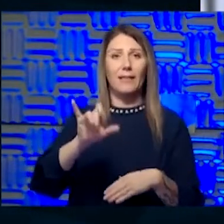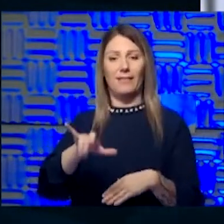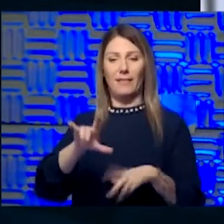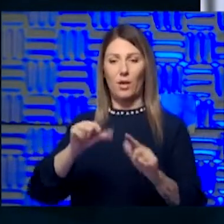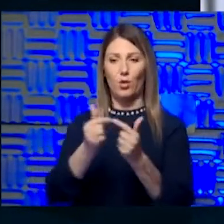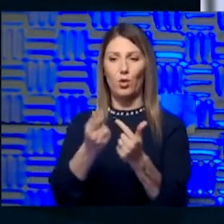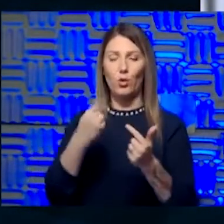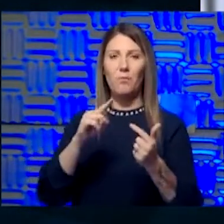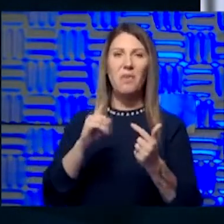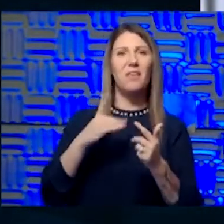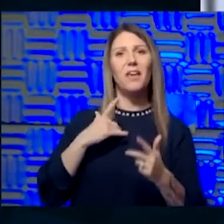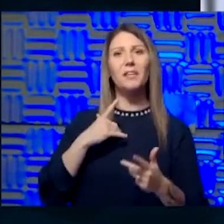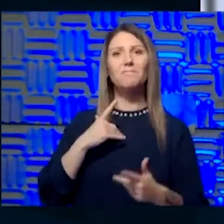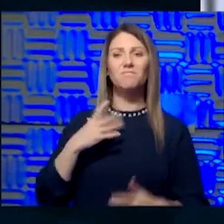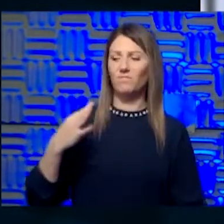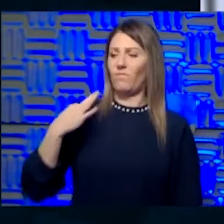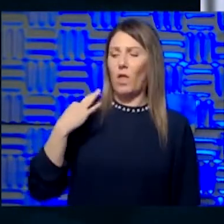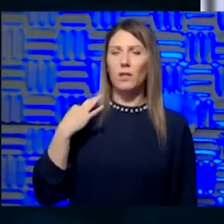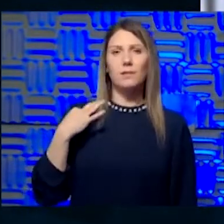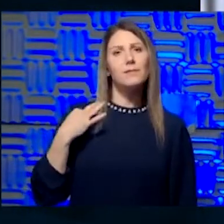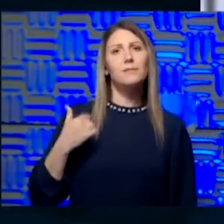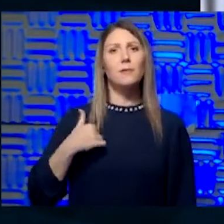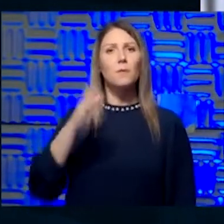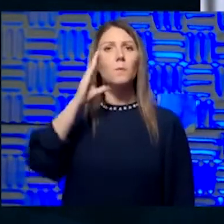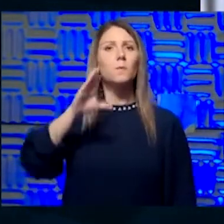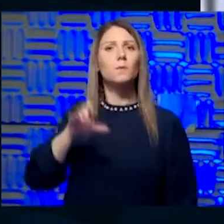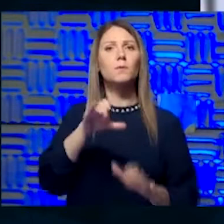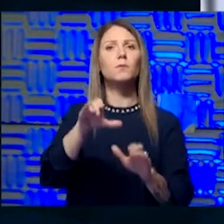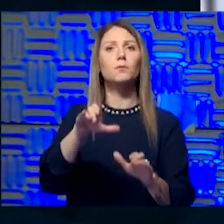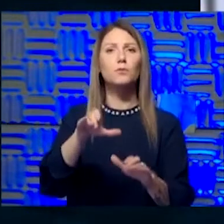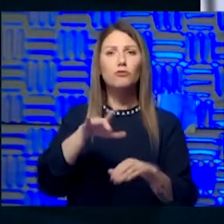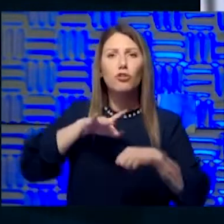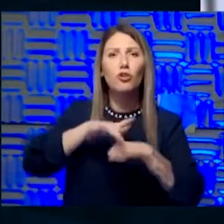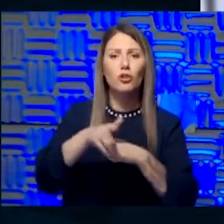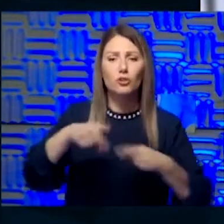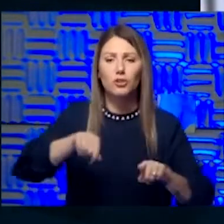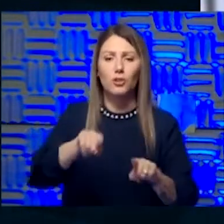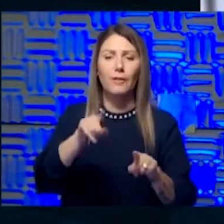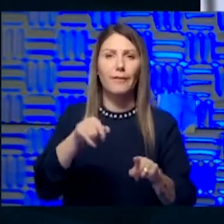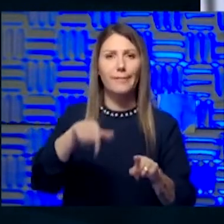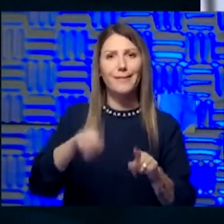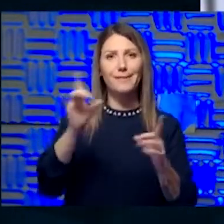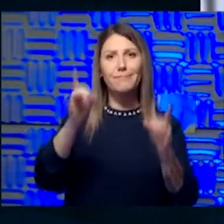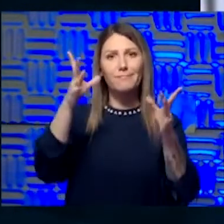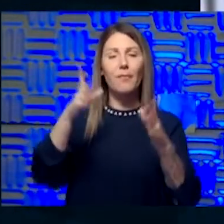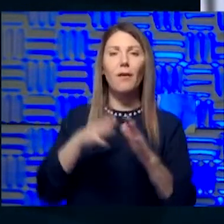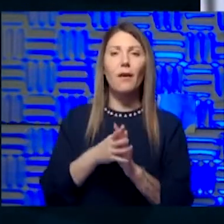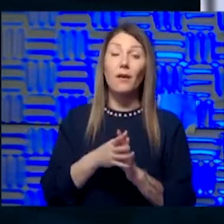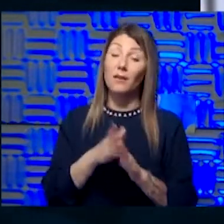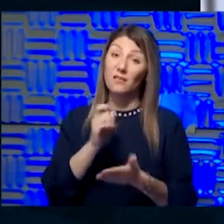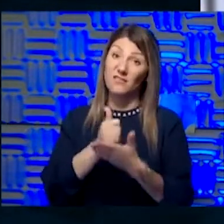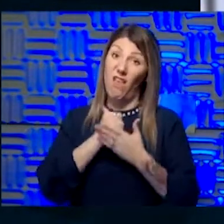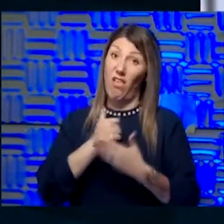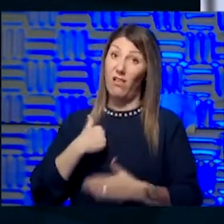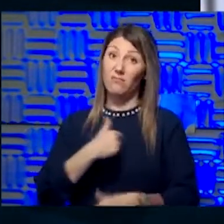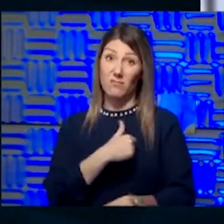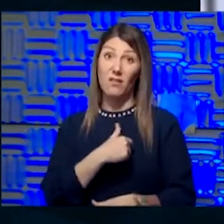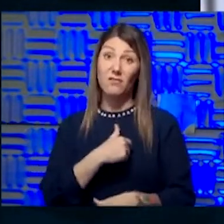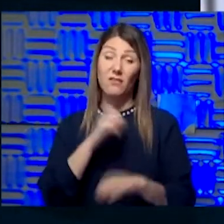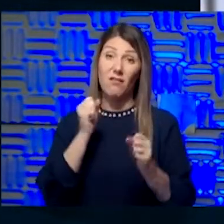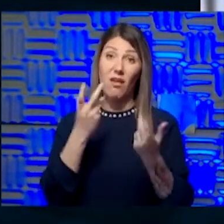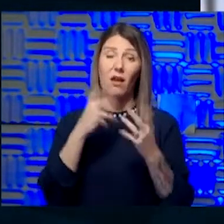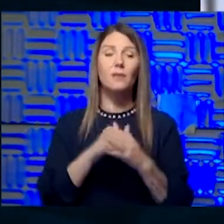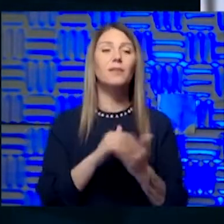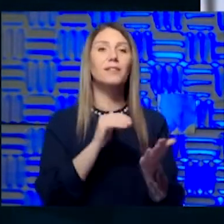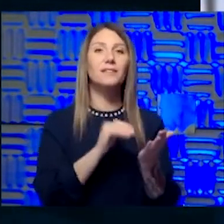something they stepped up and volunteered to do early in the course here, and I think it's helped us quite a bit. So. Mm-hmm. And this